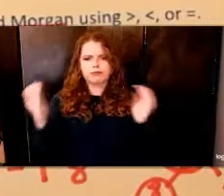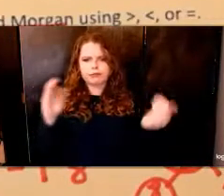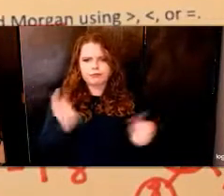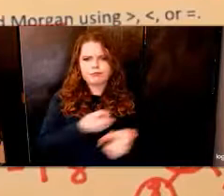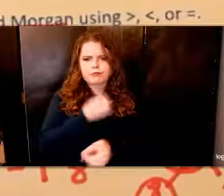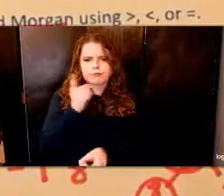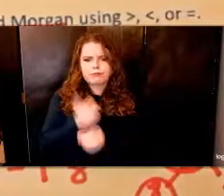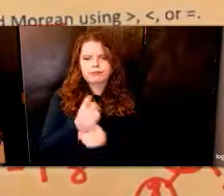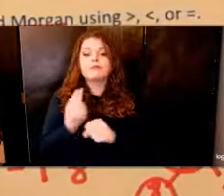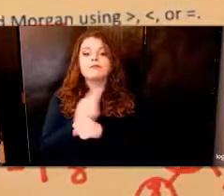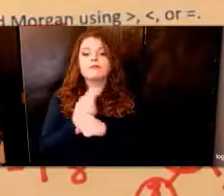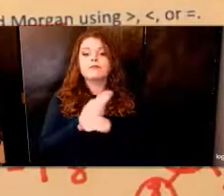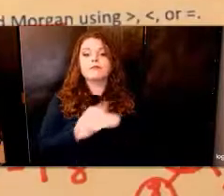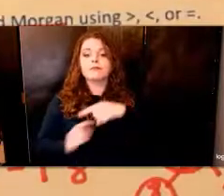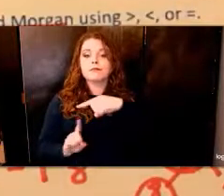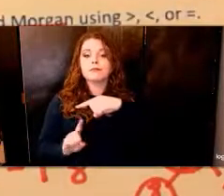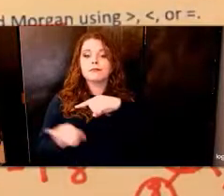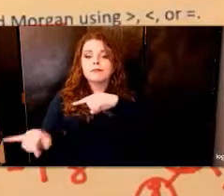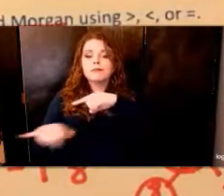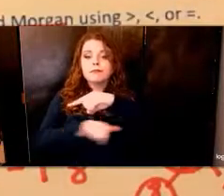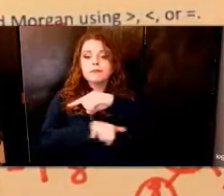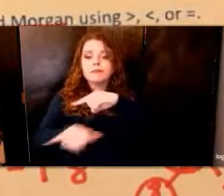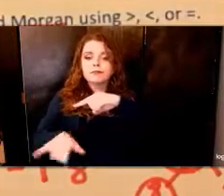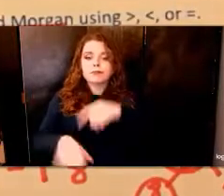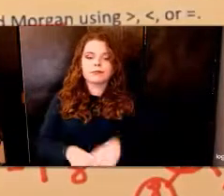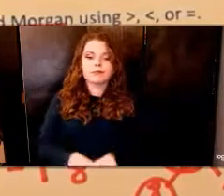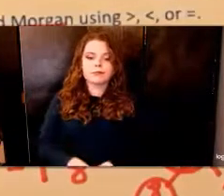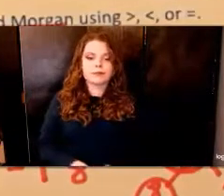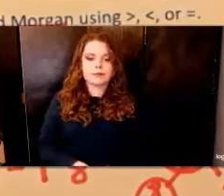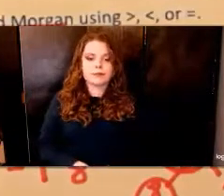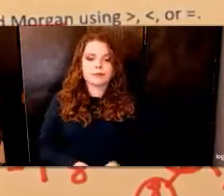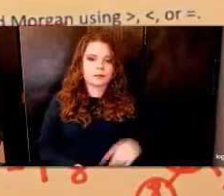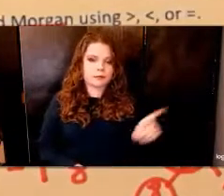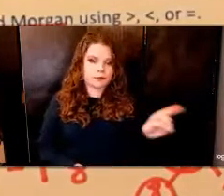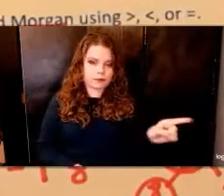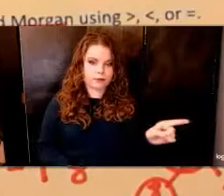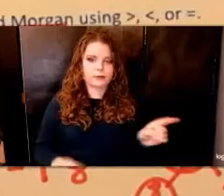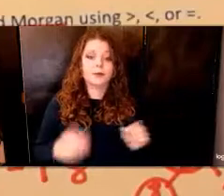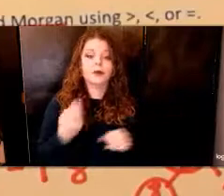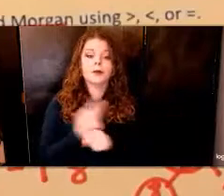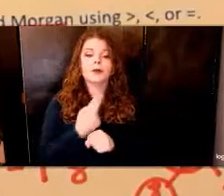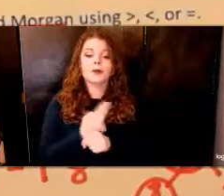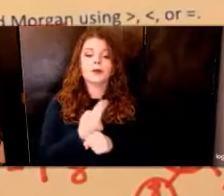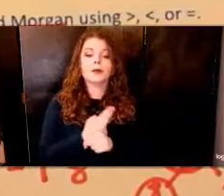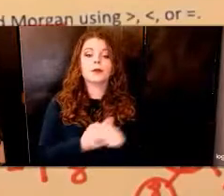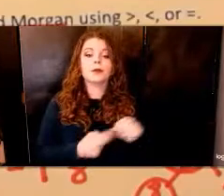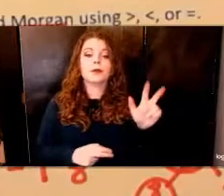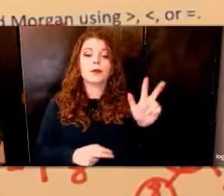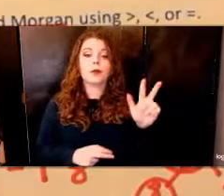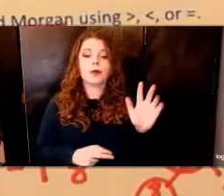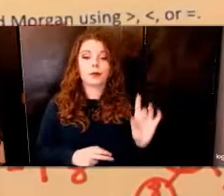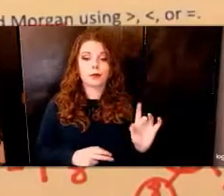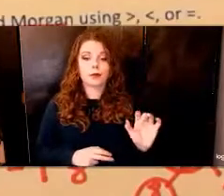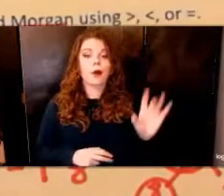of the same denominator. So over here to the side, I'm going to take my 3/10 and